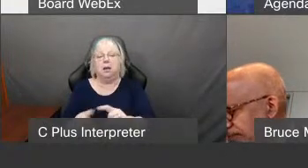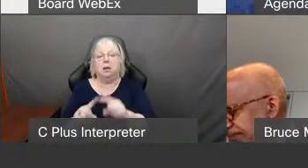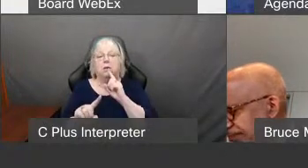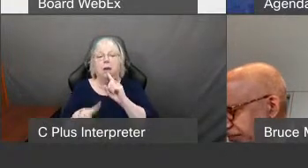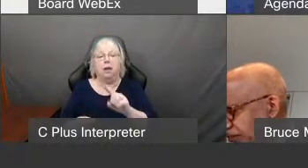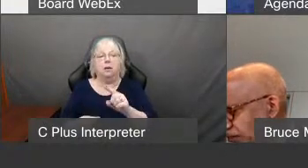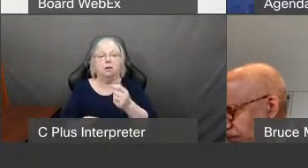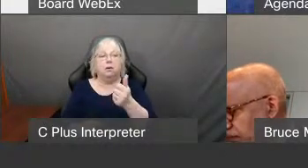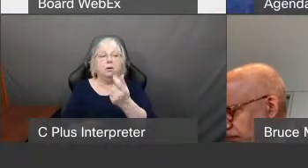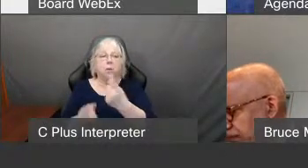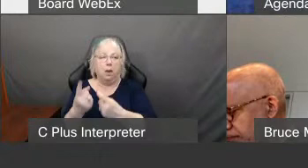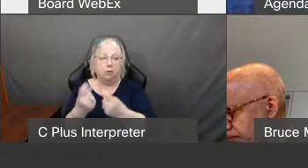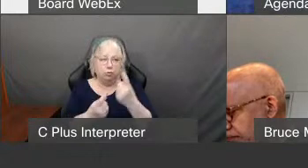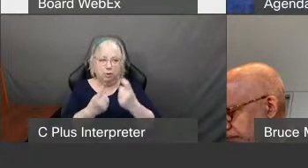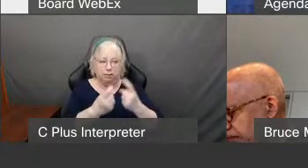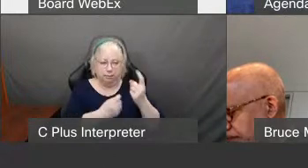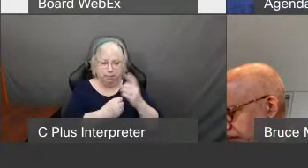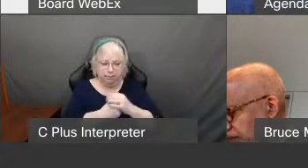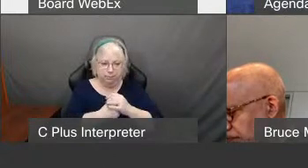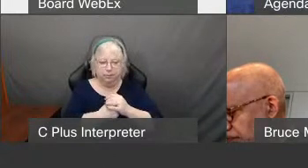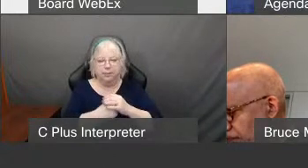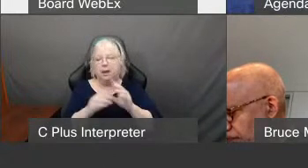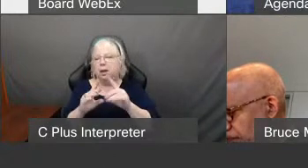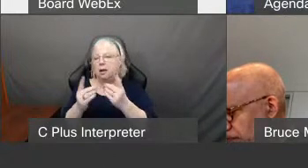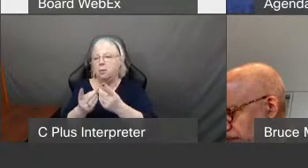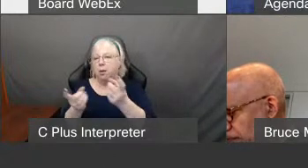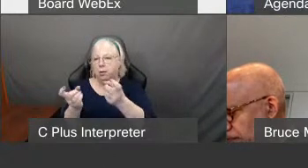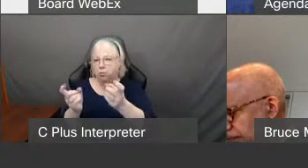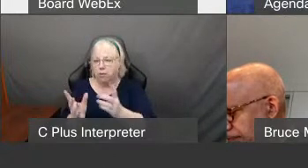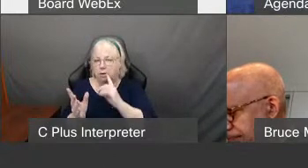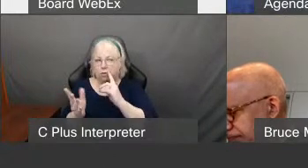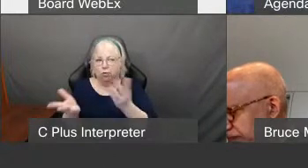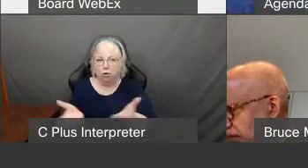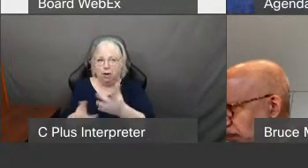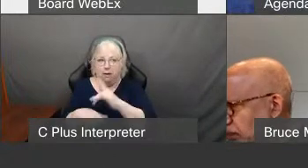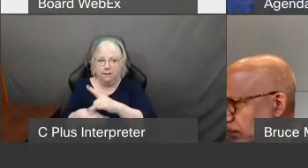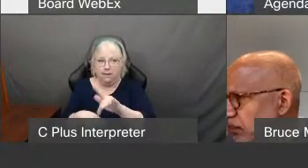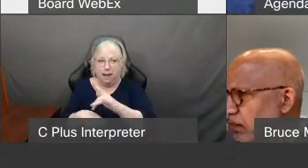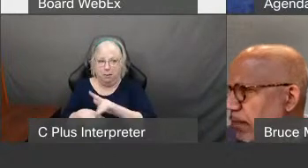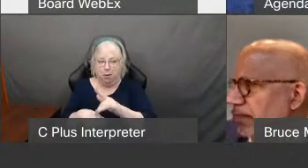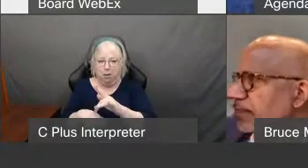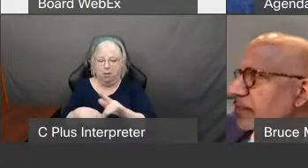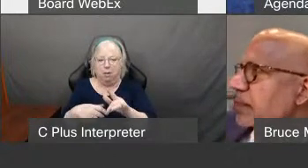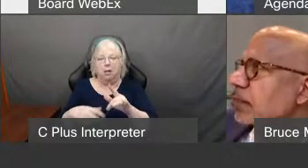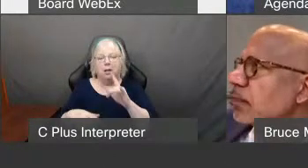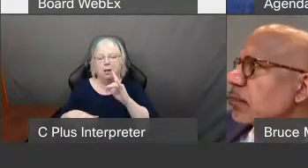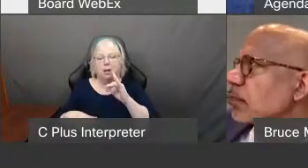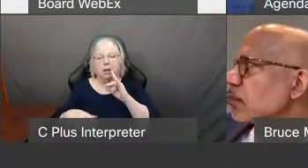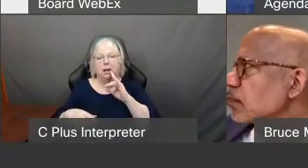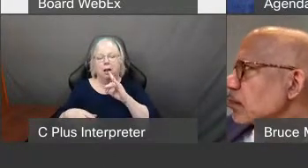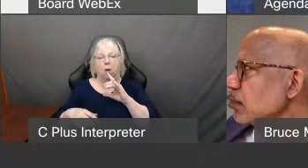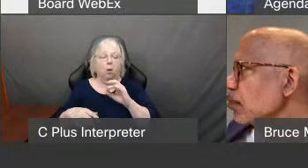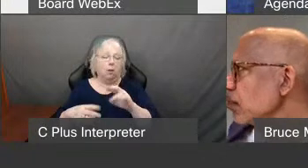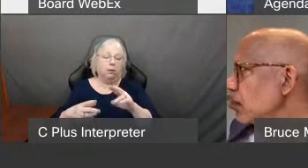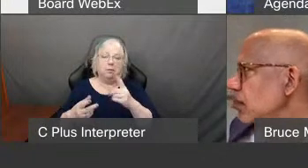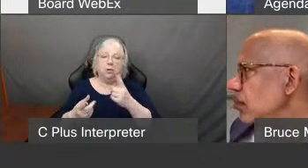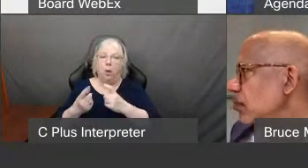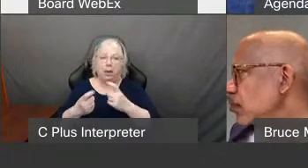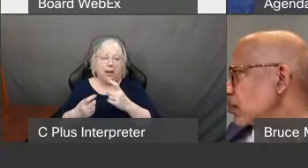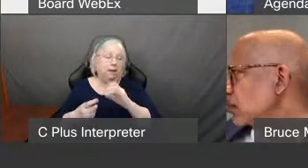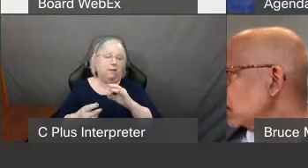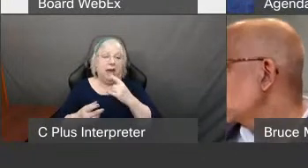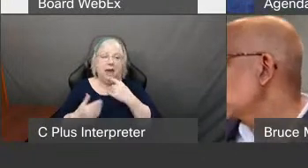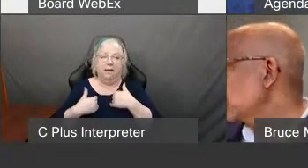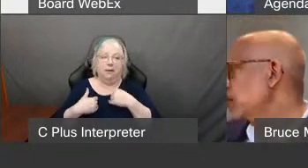some questions. We have department directors here who are available if it's a question that myself or Mr. Moore can't